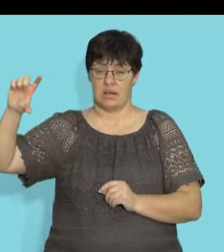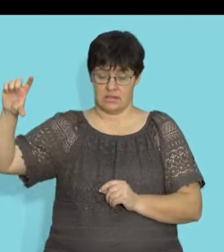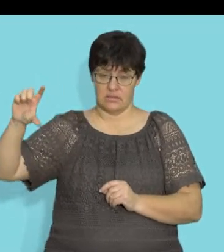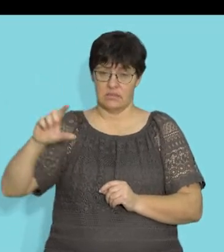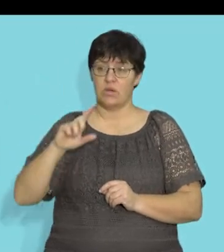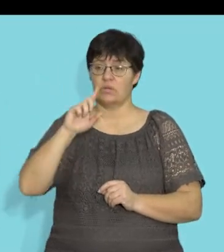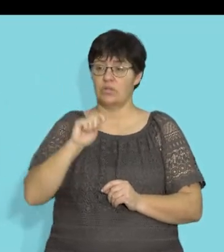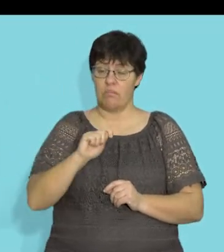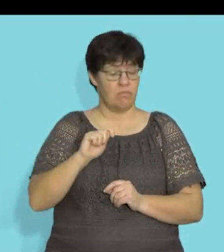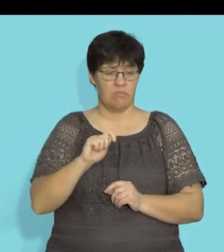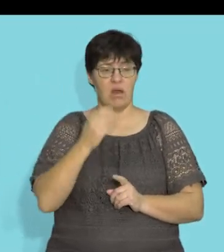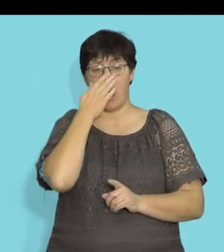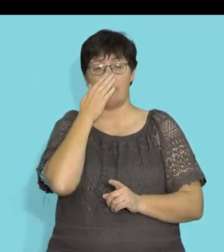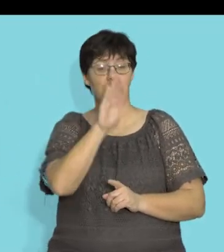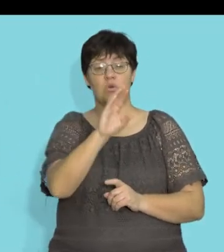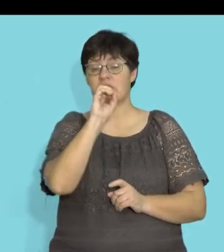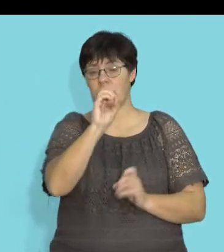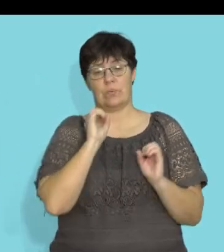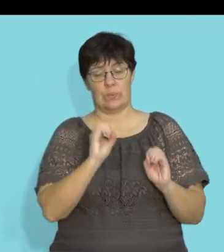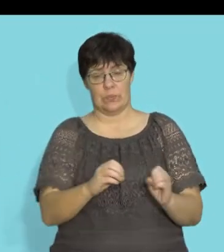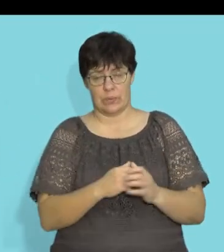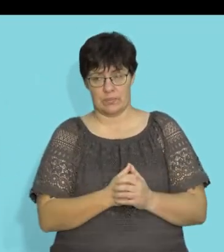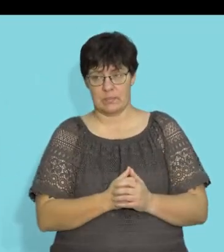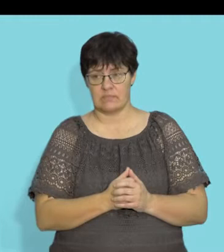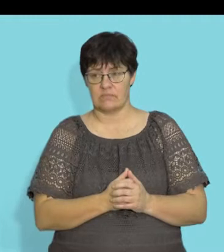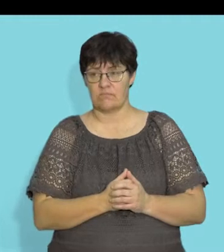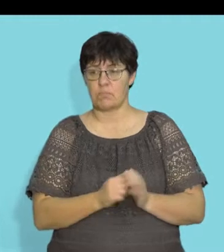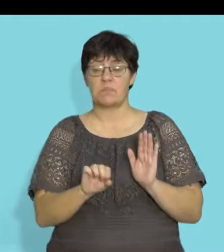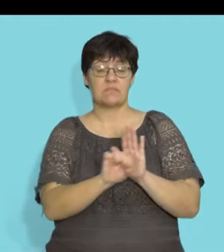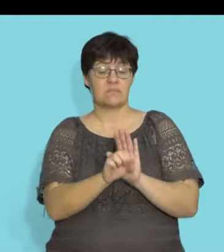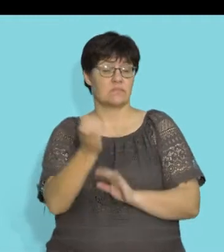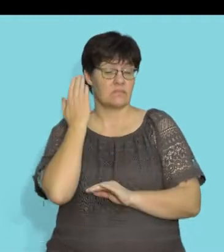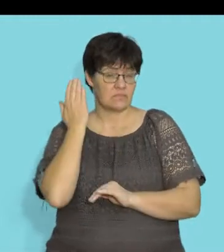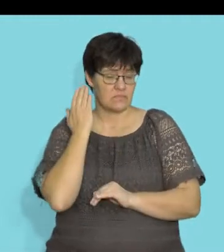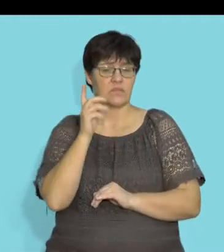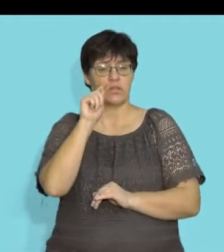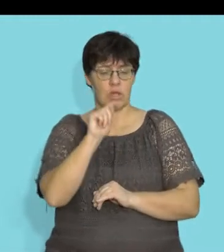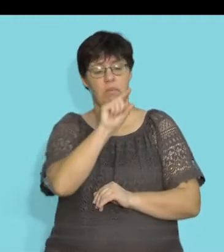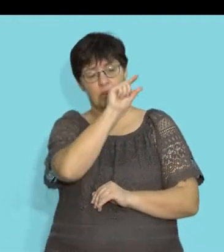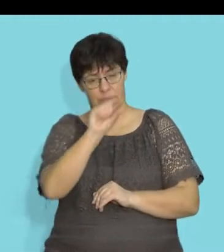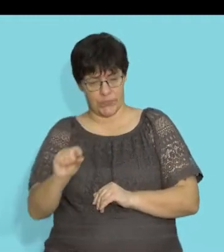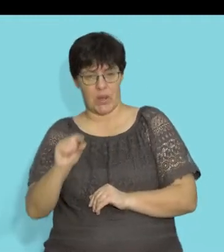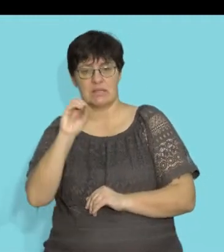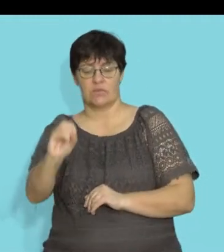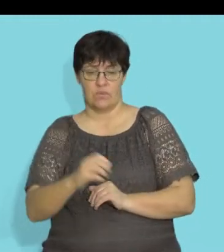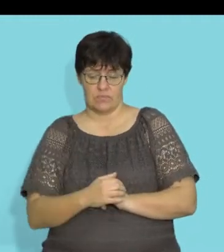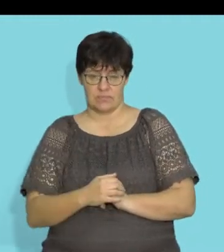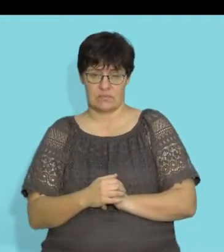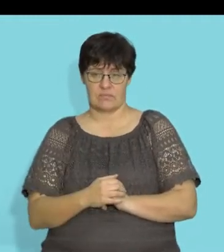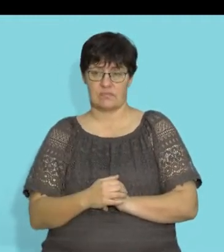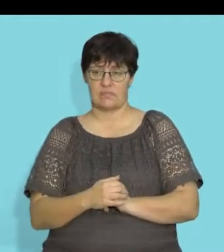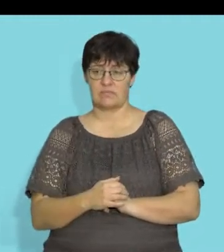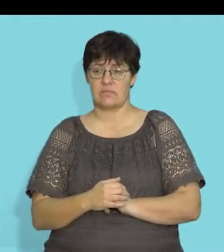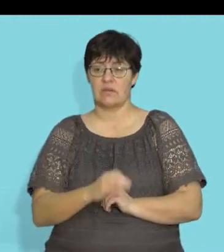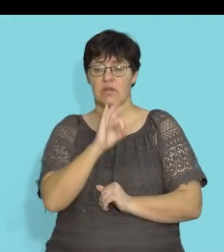the terms are not approaching 0. Whereas the example before, the terms were approaching 0. The